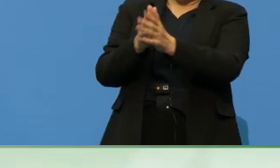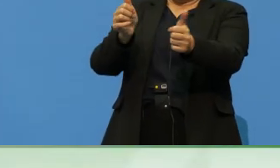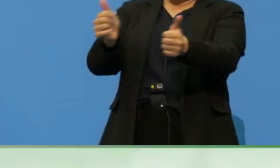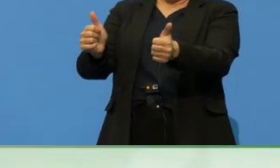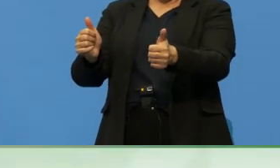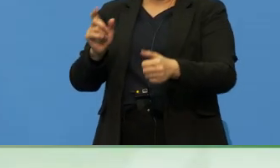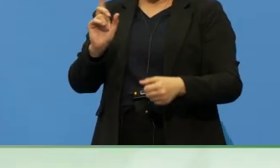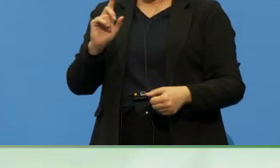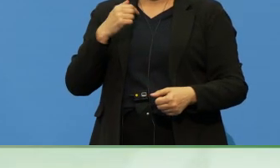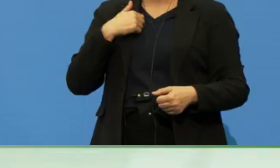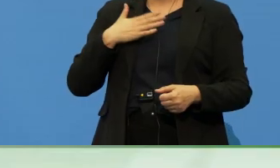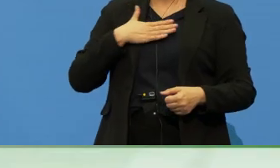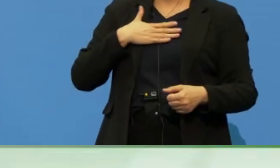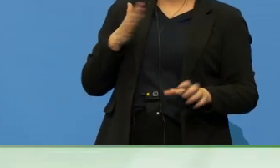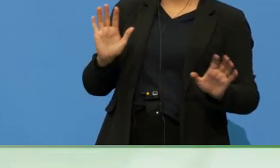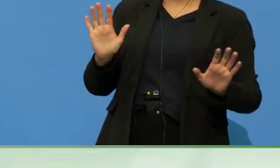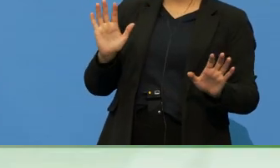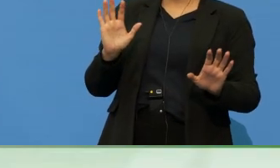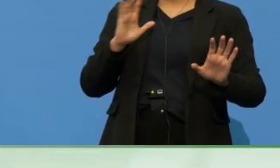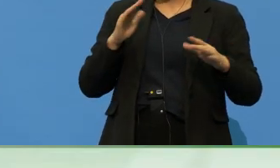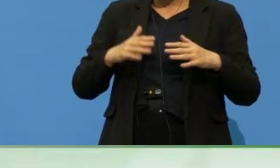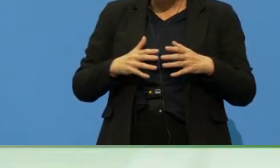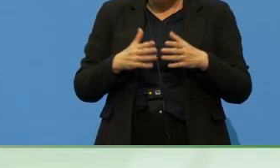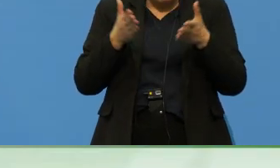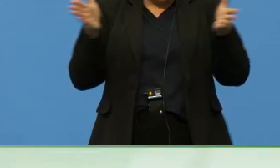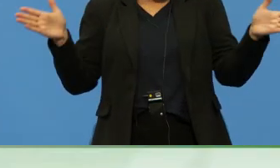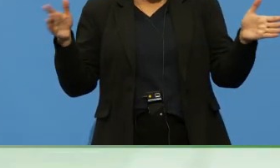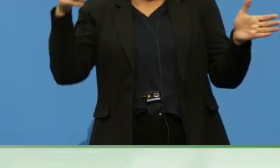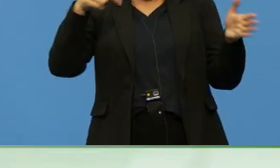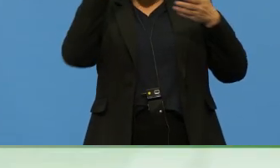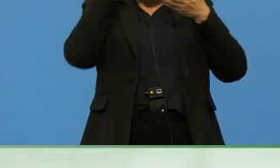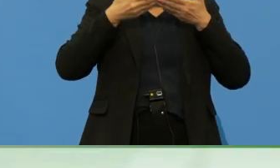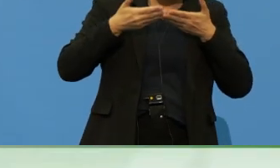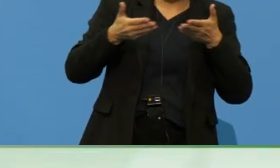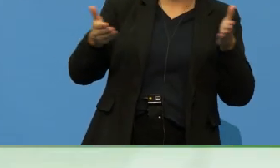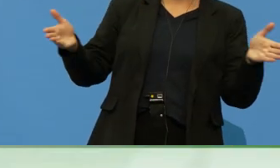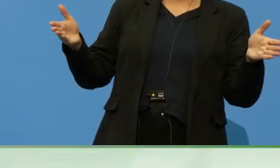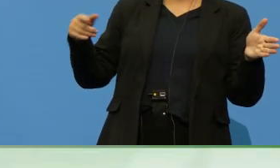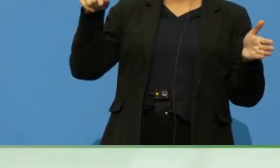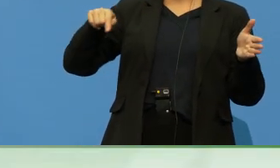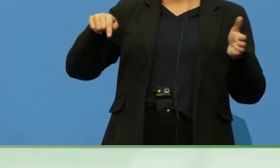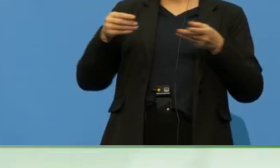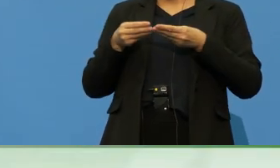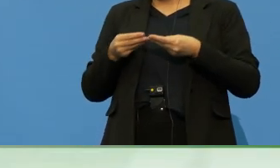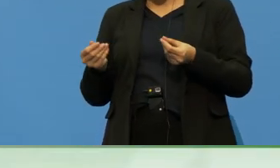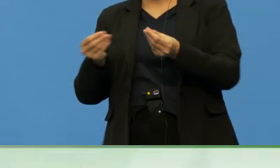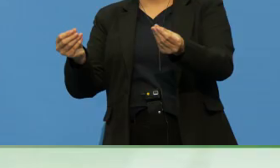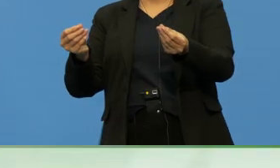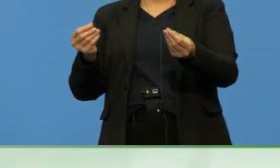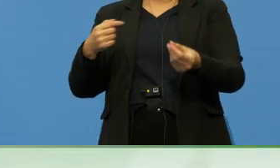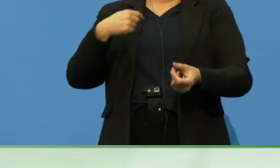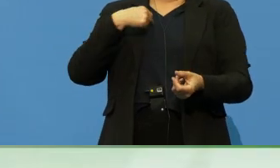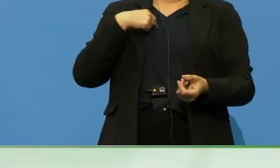we wanted to raise the bar, because as an NGO, we will have to find the funds to make our